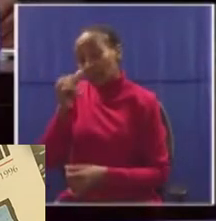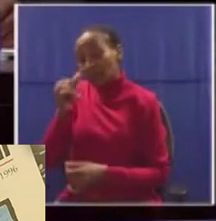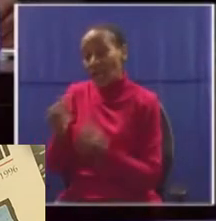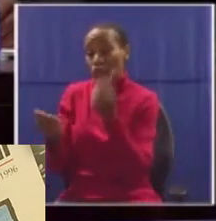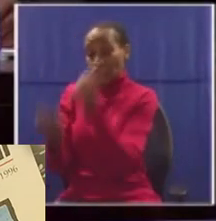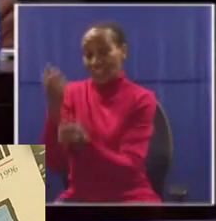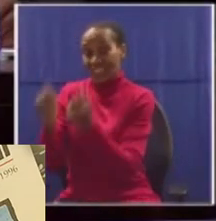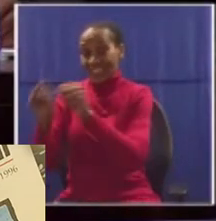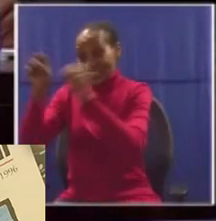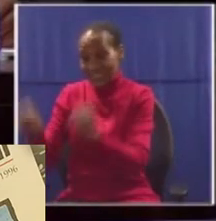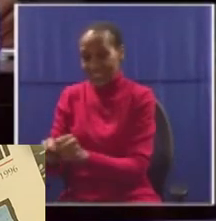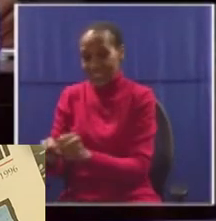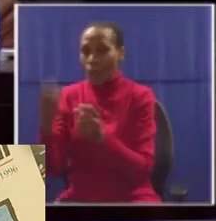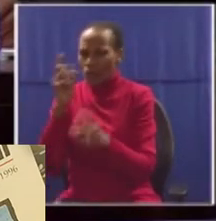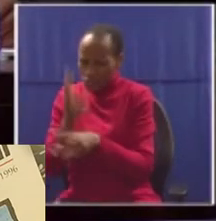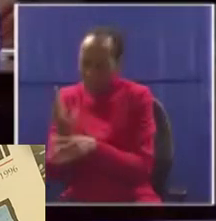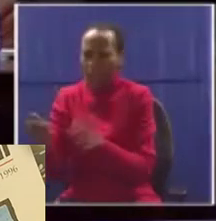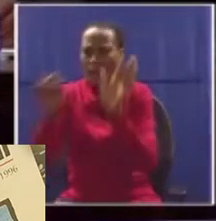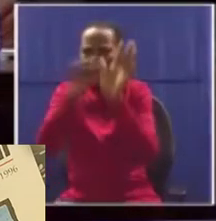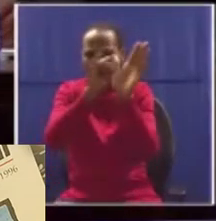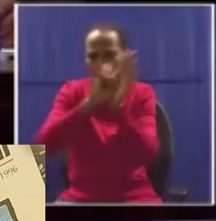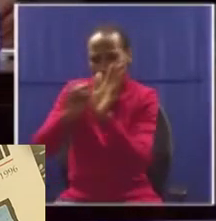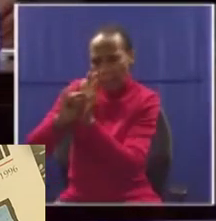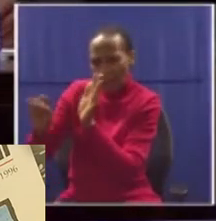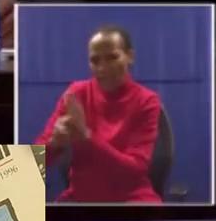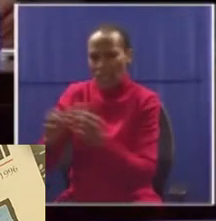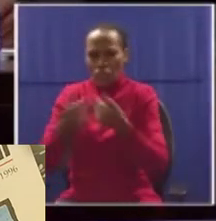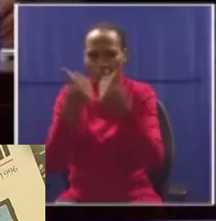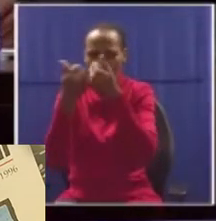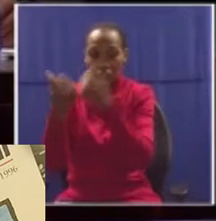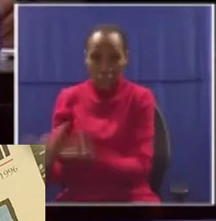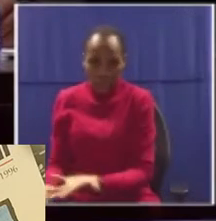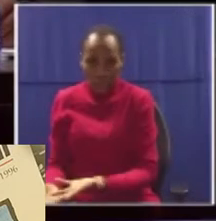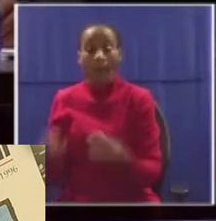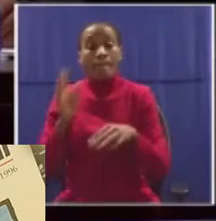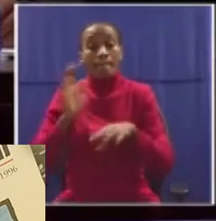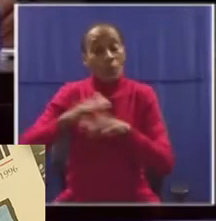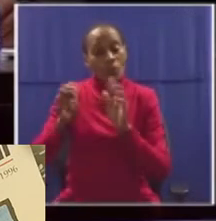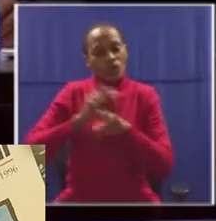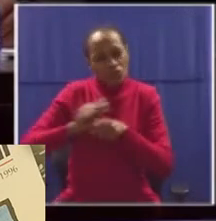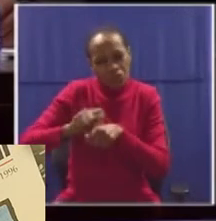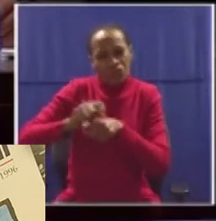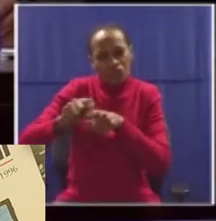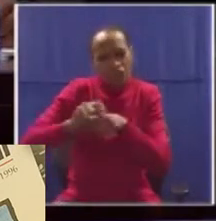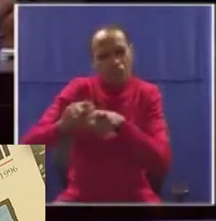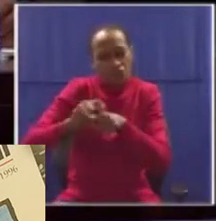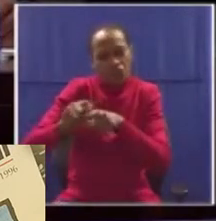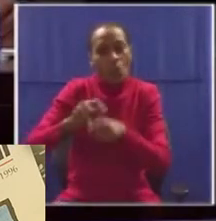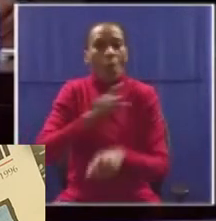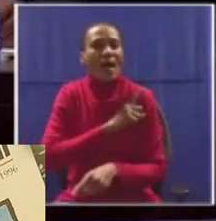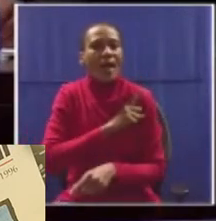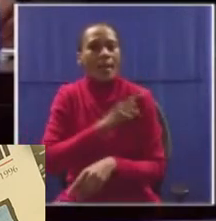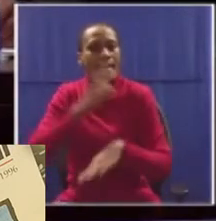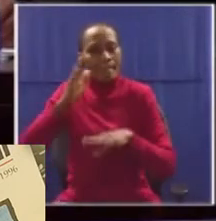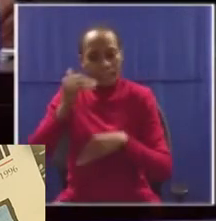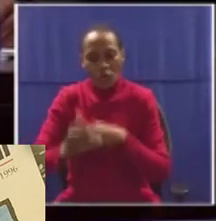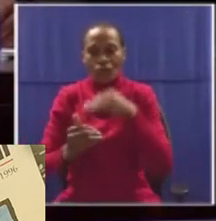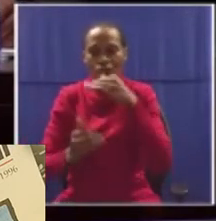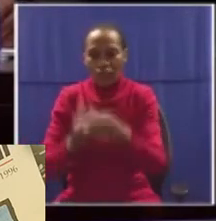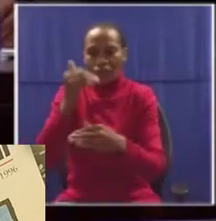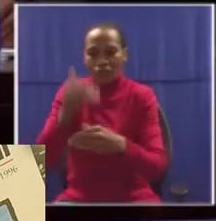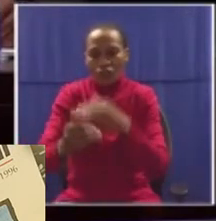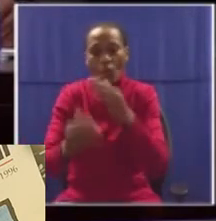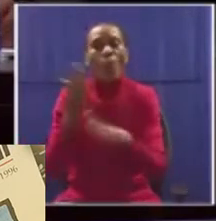are also identifying priority cases resource gaps and training needs so that much progress is made much